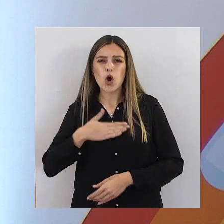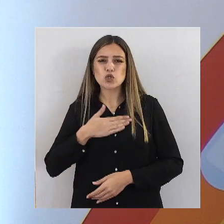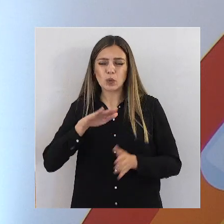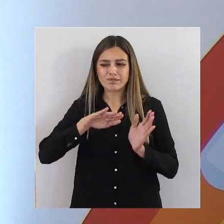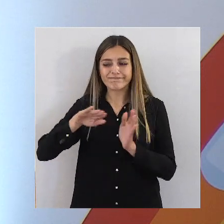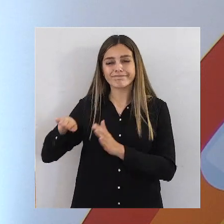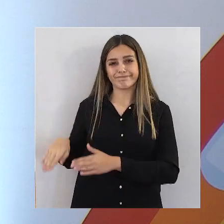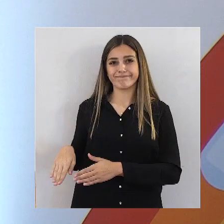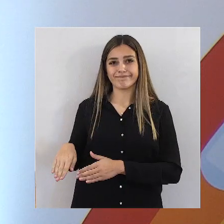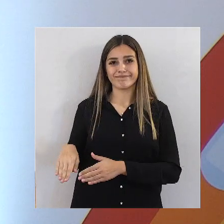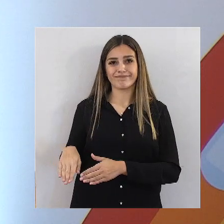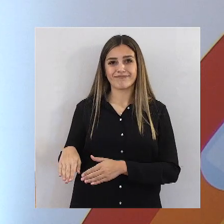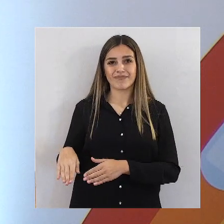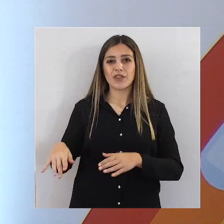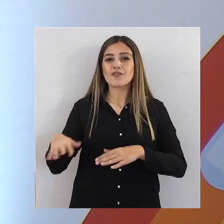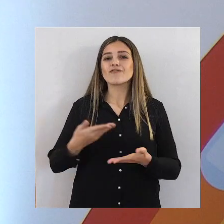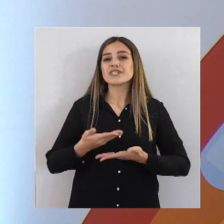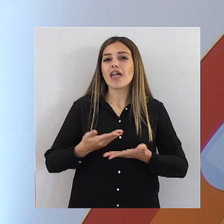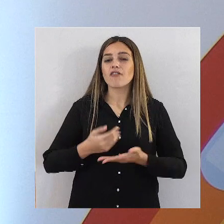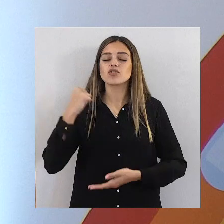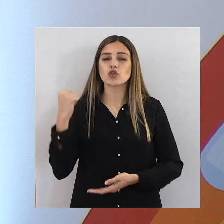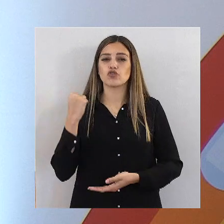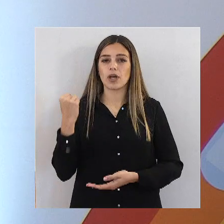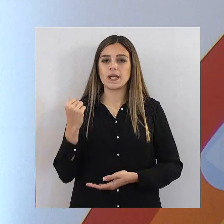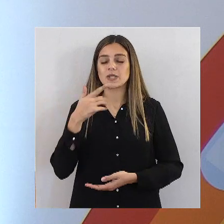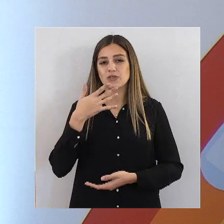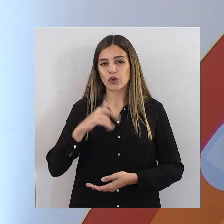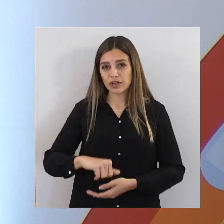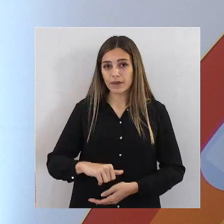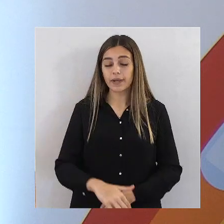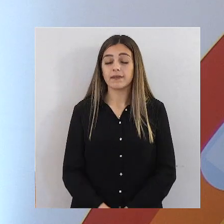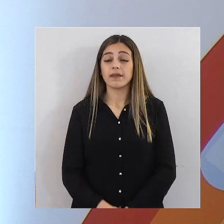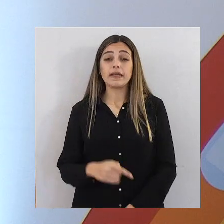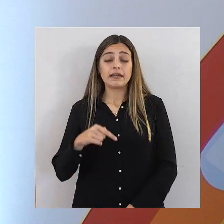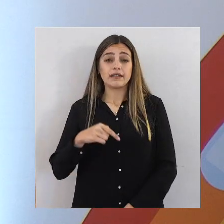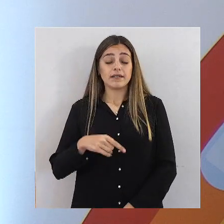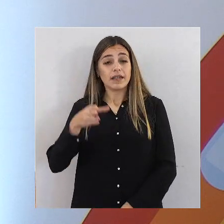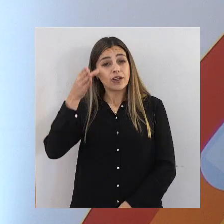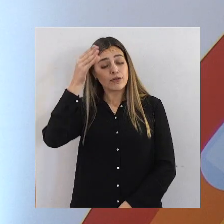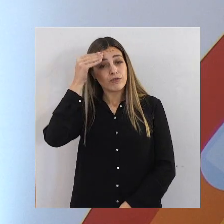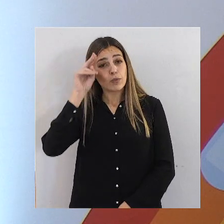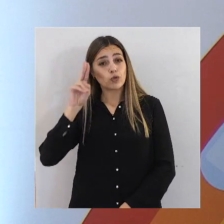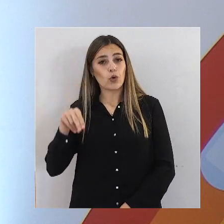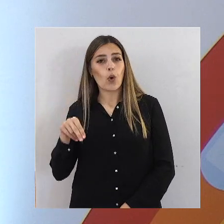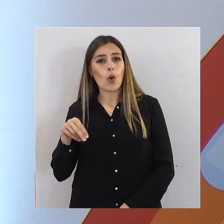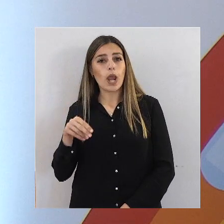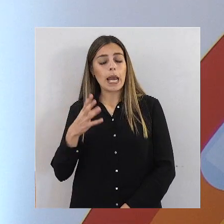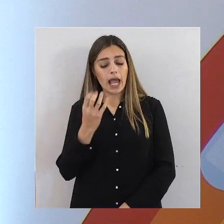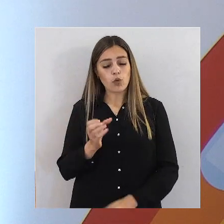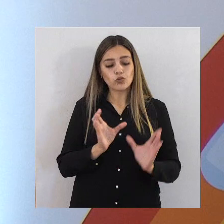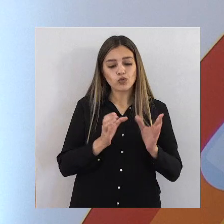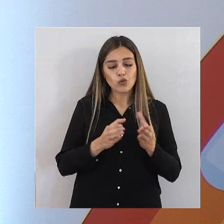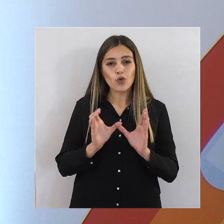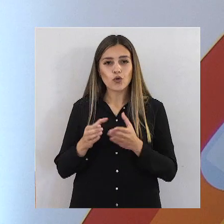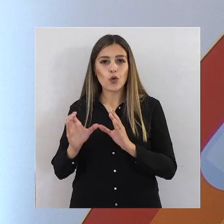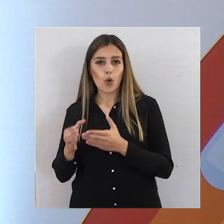system. However, I have also come to understand that while certain groups of people may be affected by a number